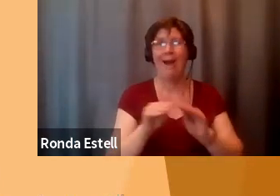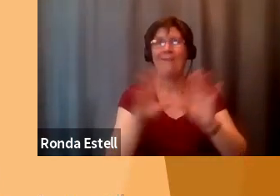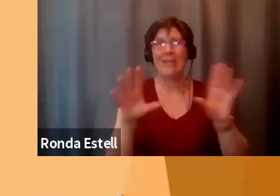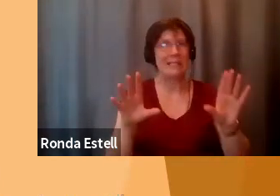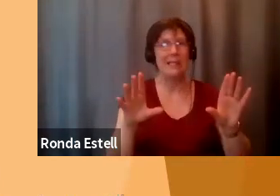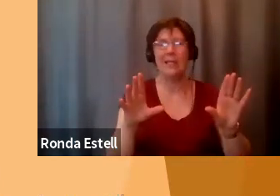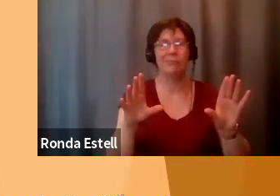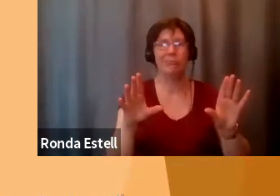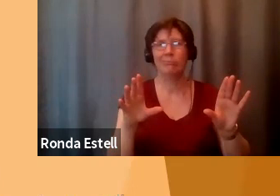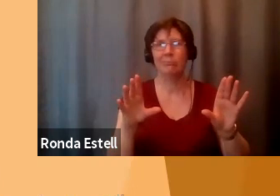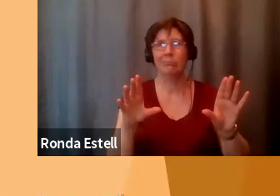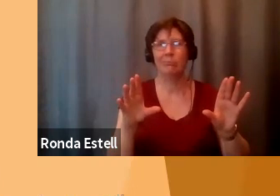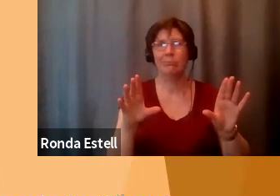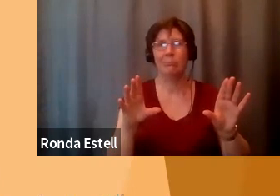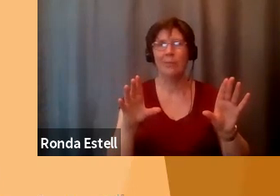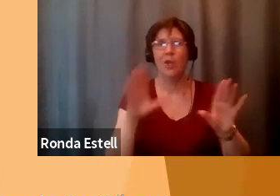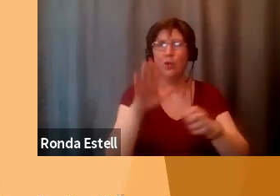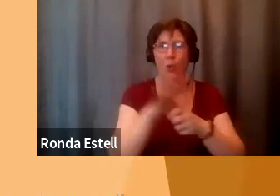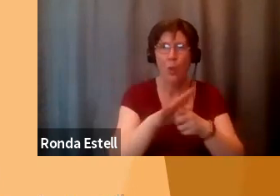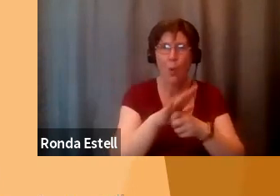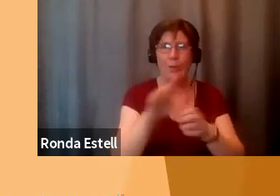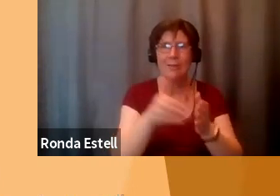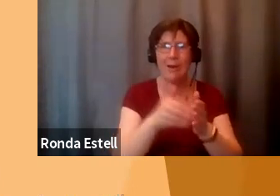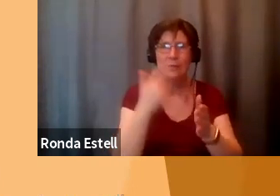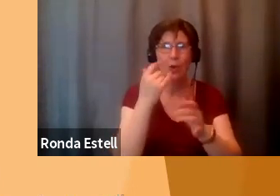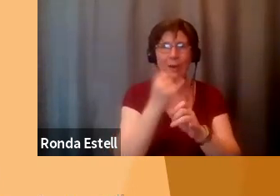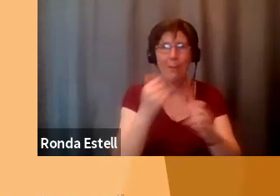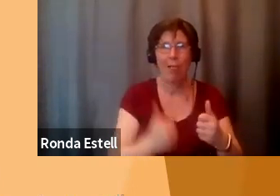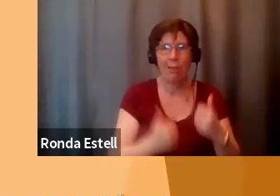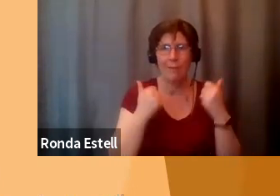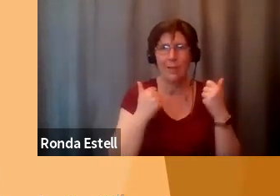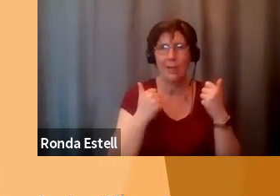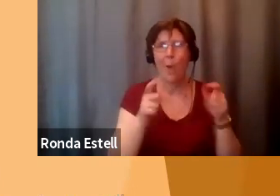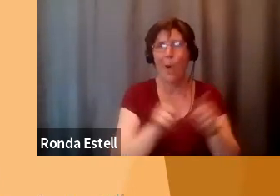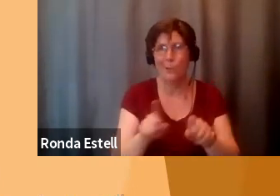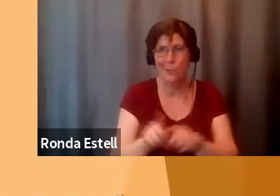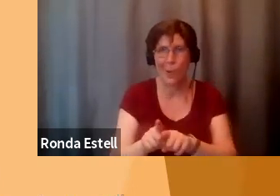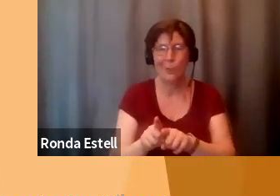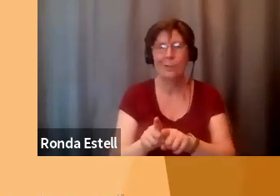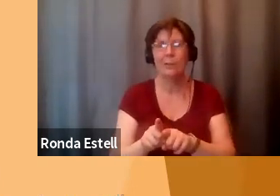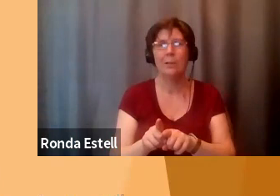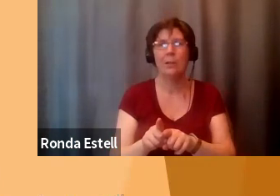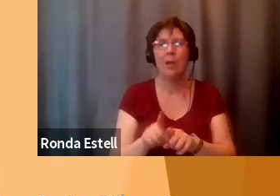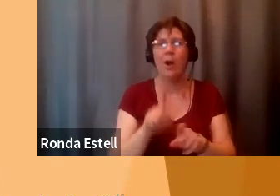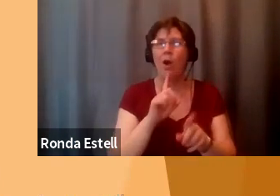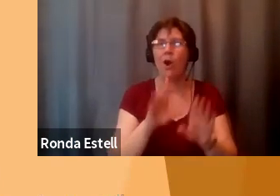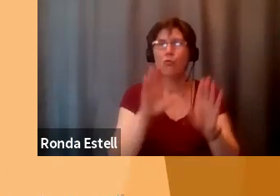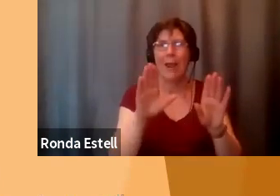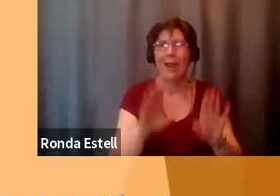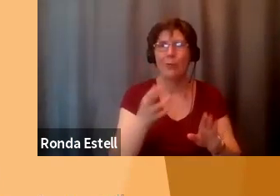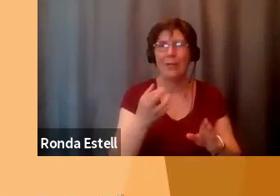Obviously, yes, your local centers for independent living also are a great